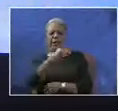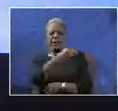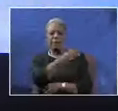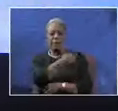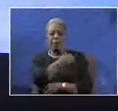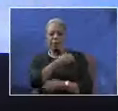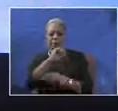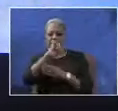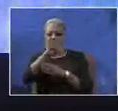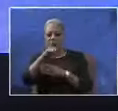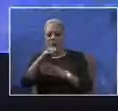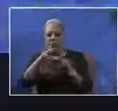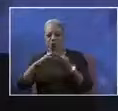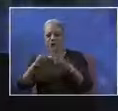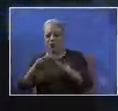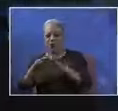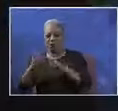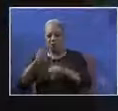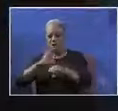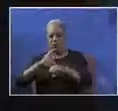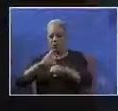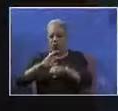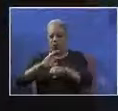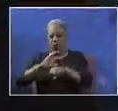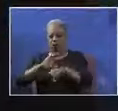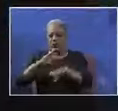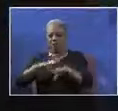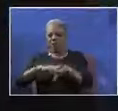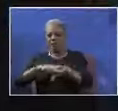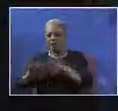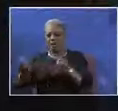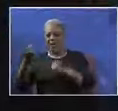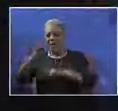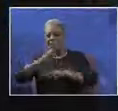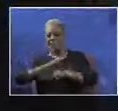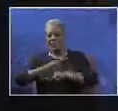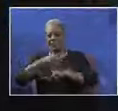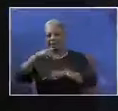church. And on the day of Pentecost, there was...